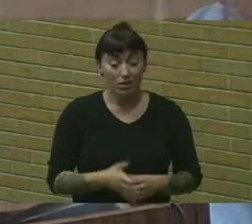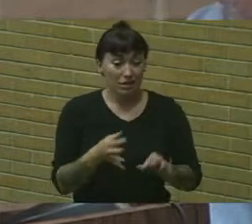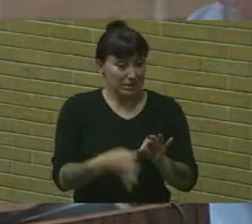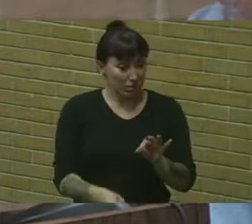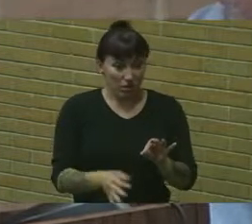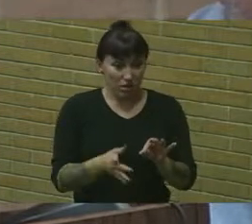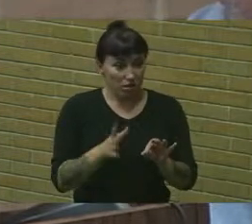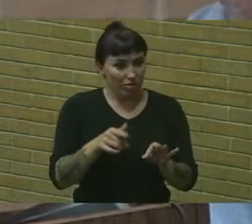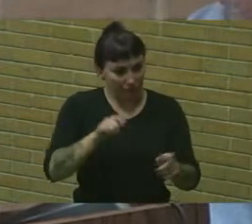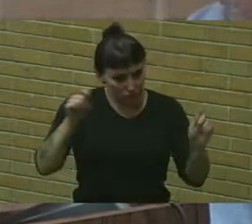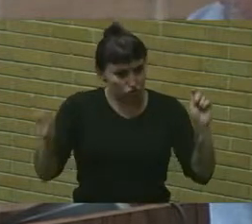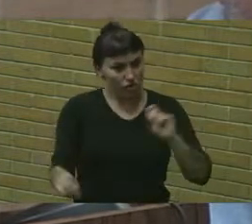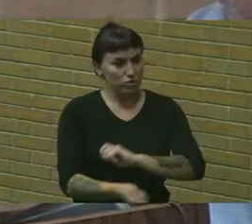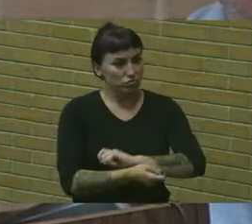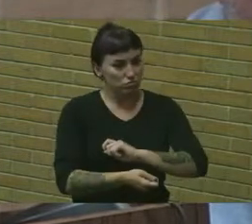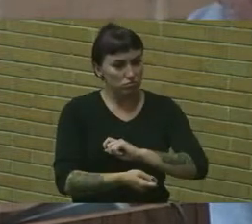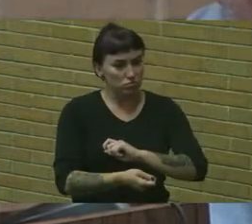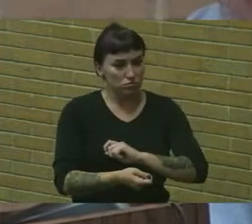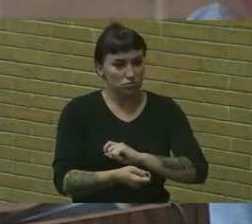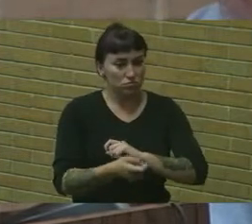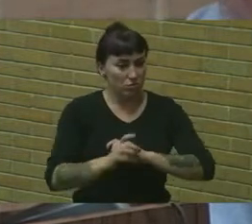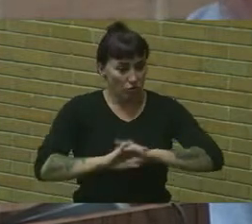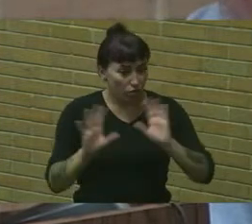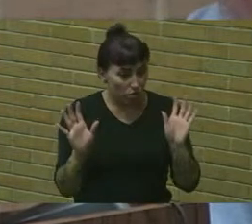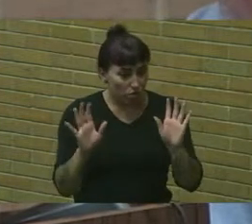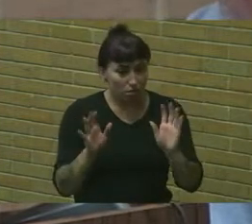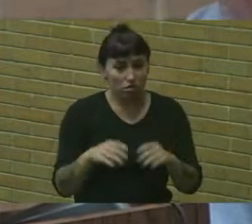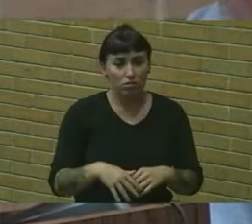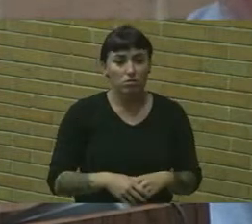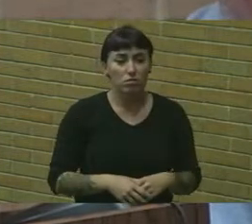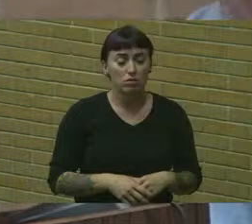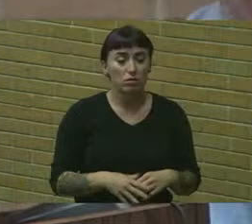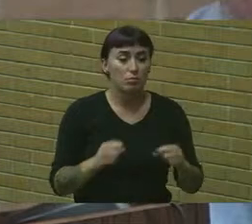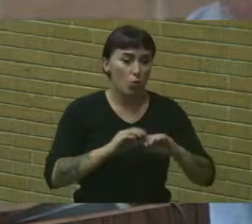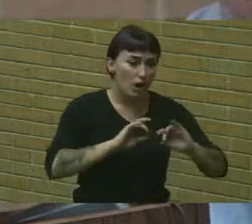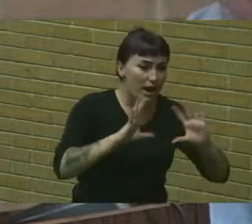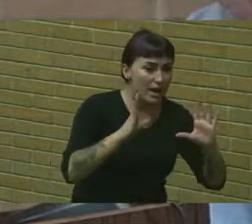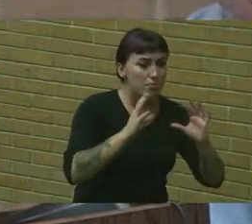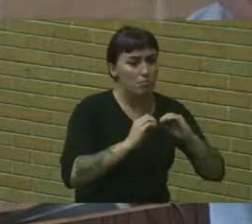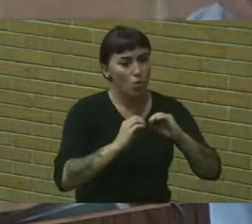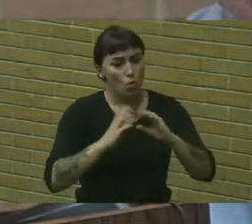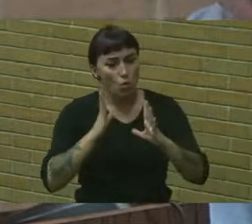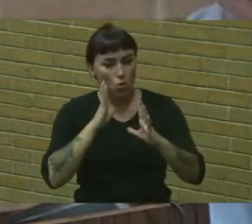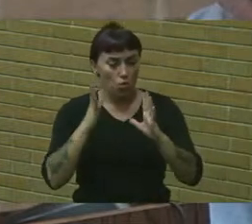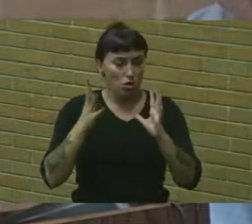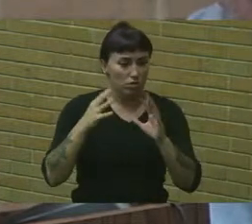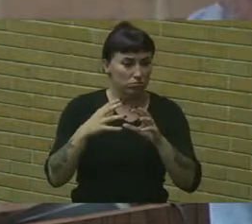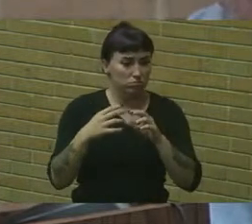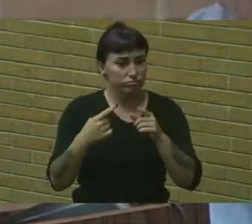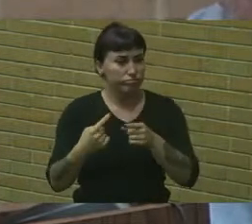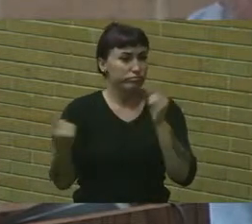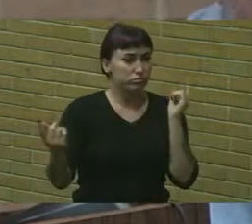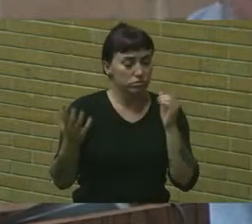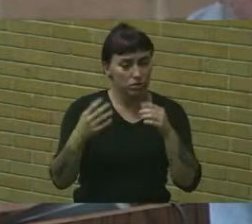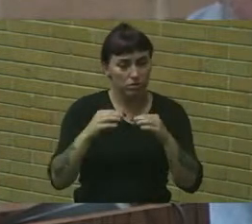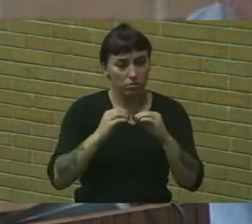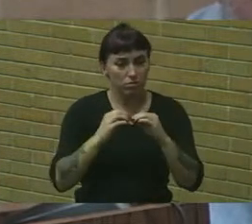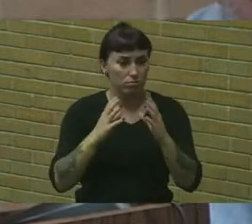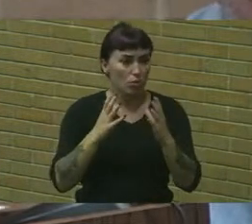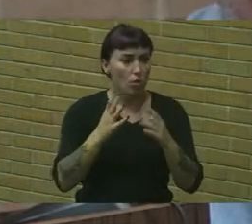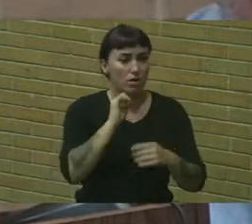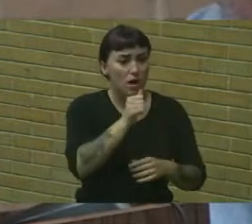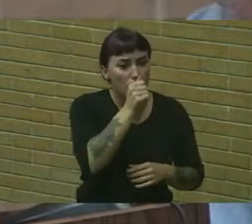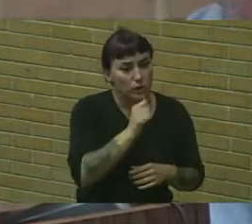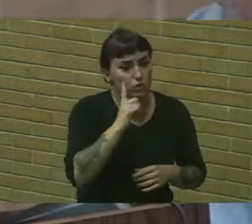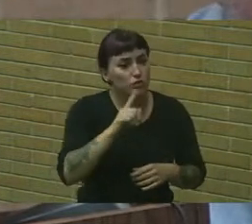Simply, this change is horrible. We have greater hate, we have greater discord, we have greater intolerance